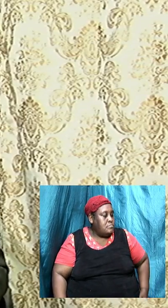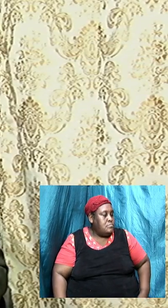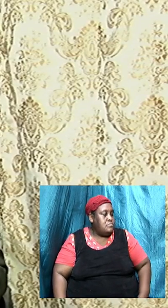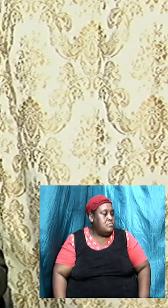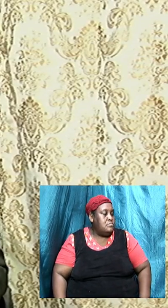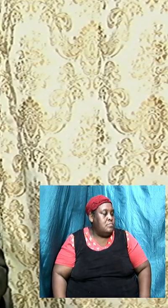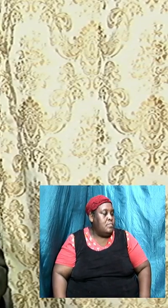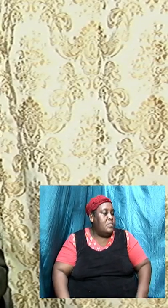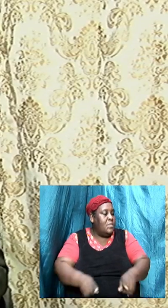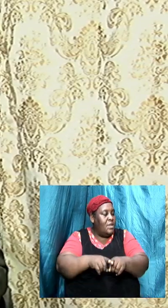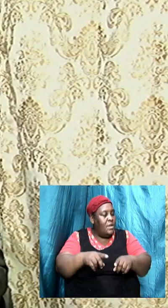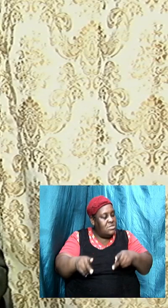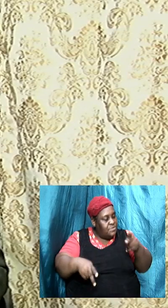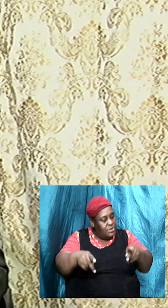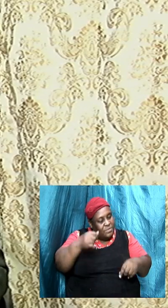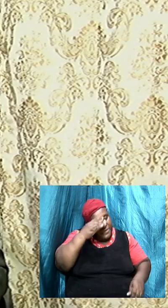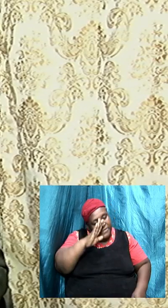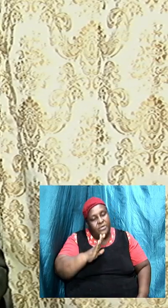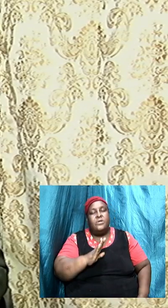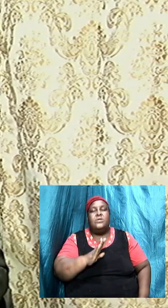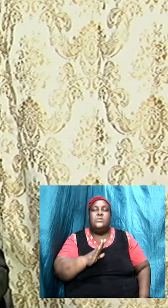And as people of God, we